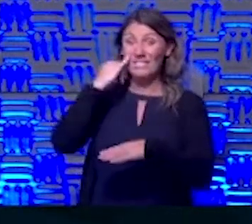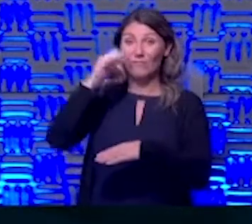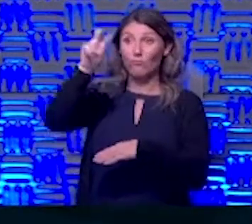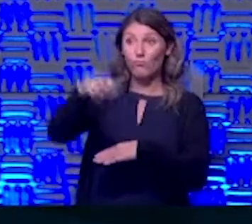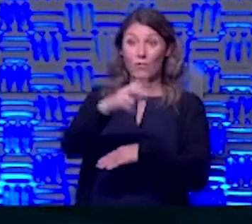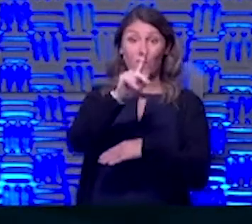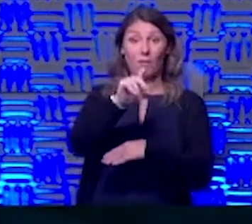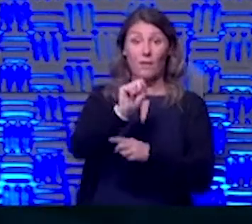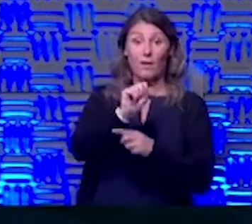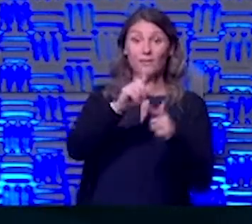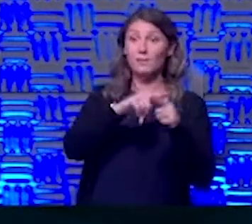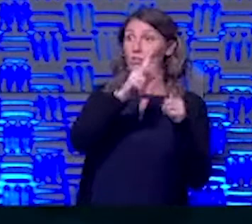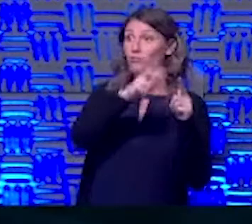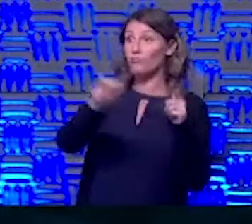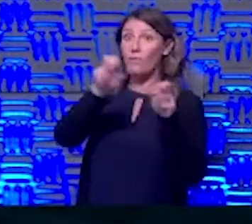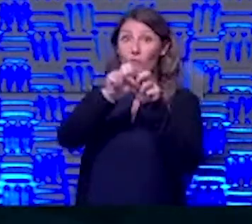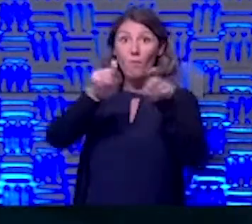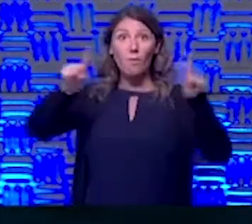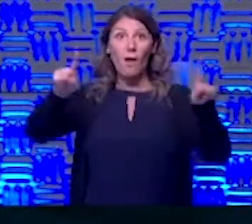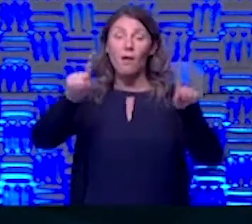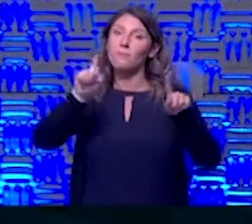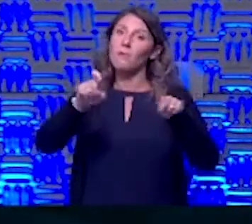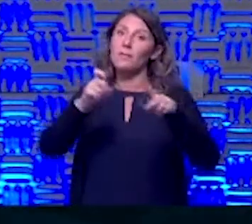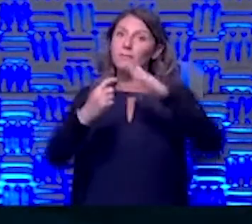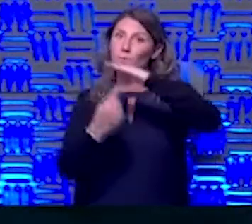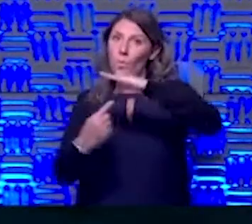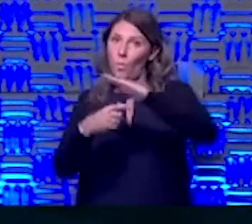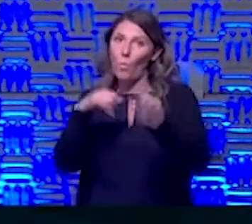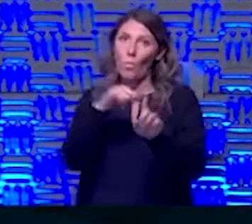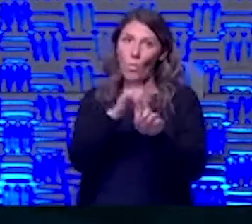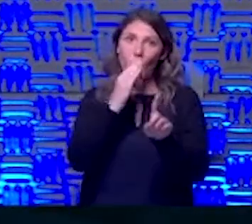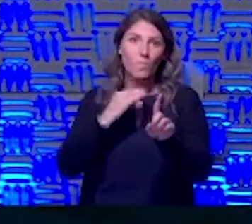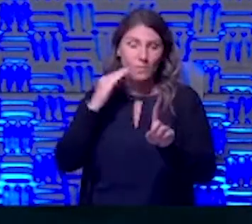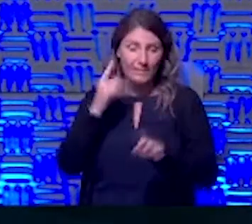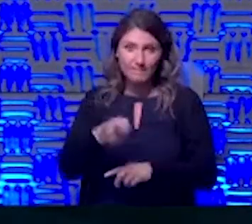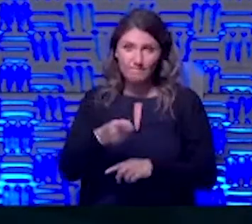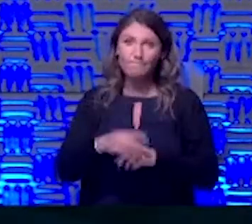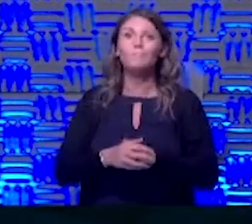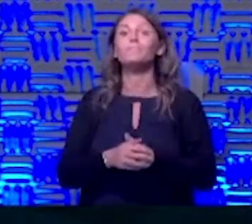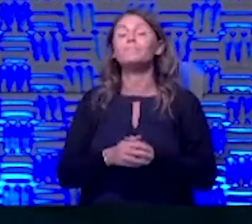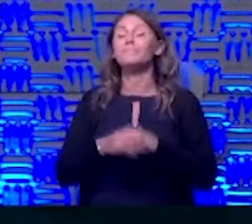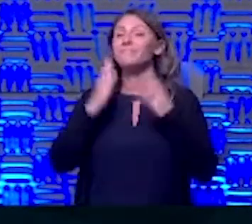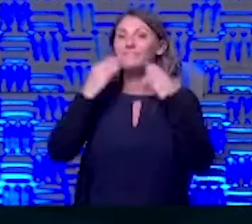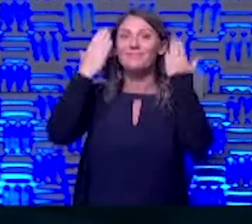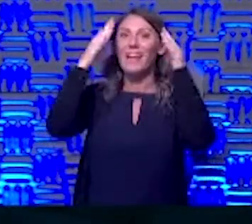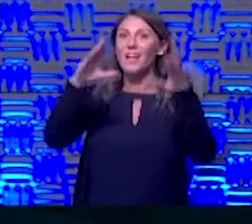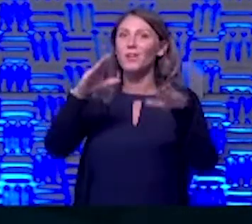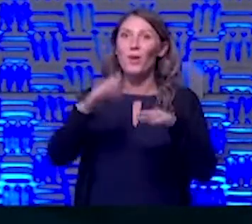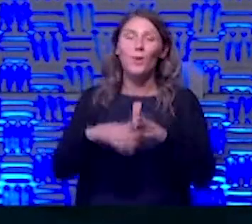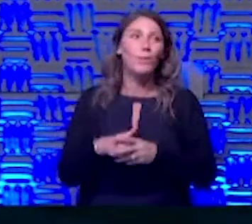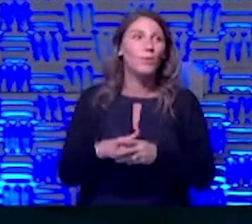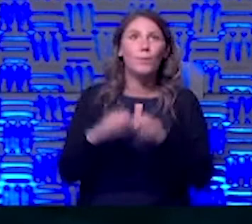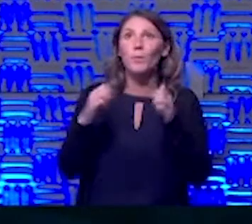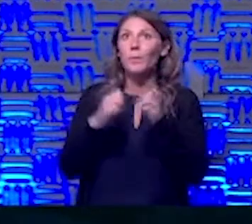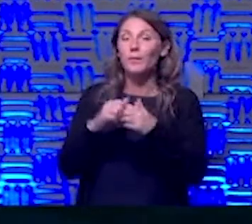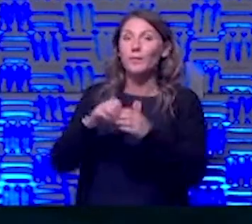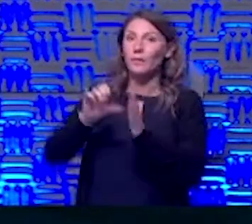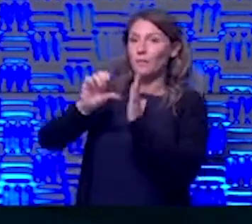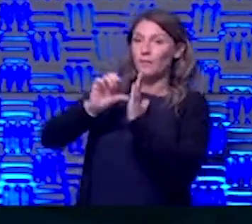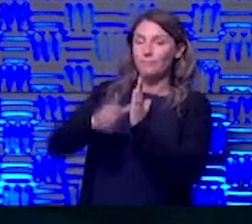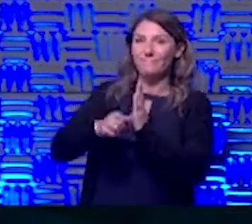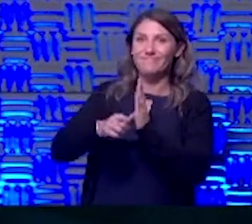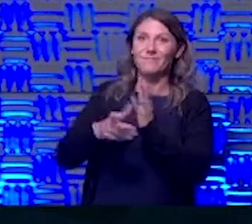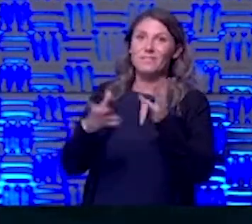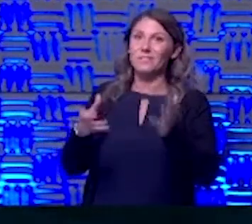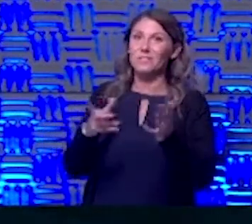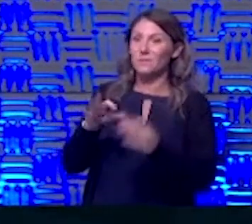quarantine. So I don't know. I think that I think certainly the incidence in Florida